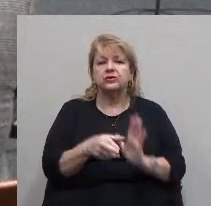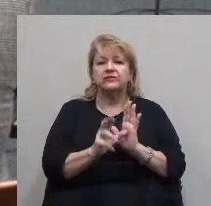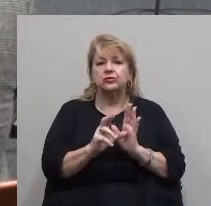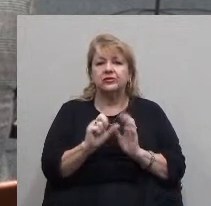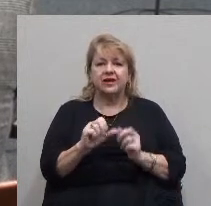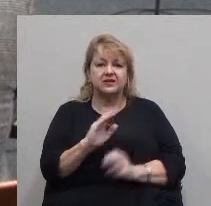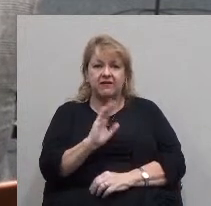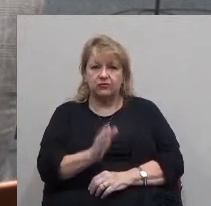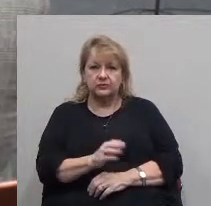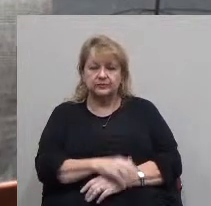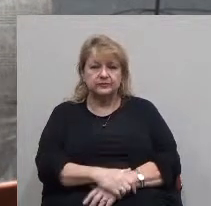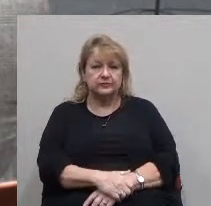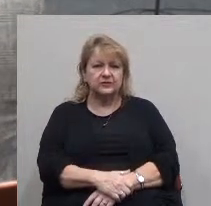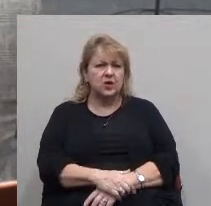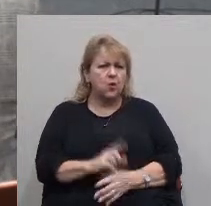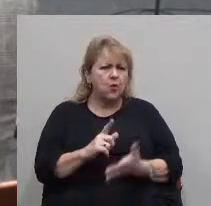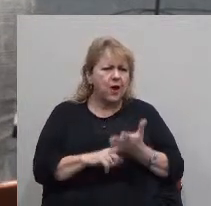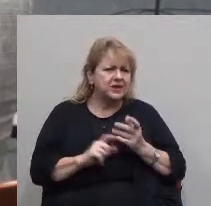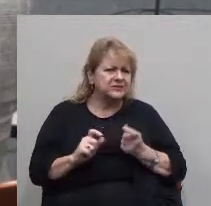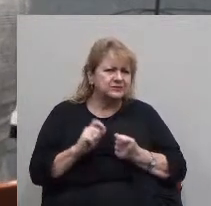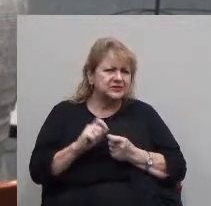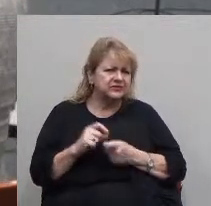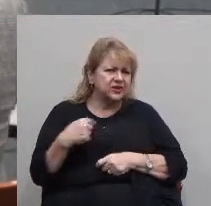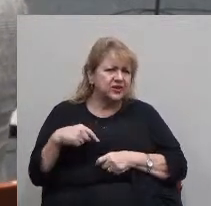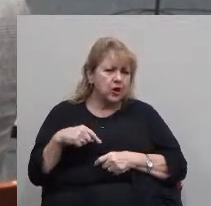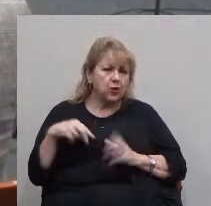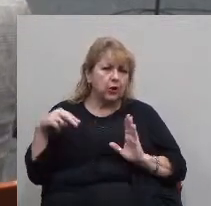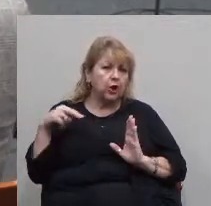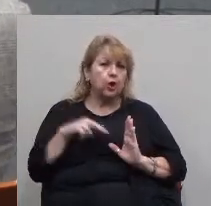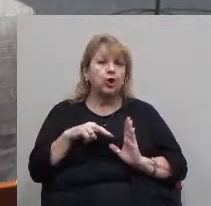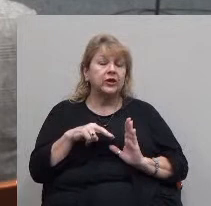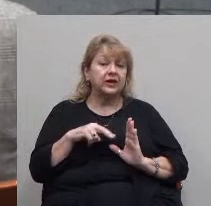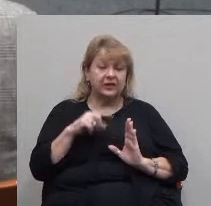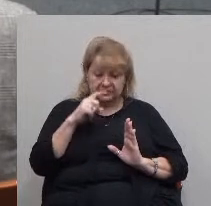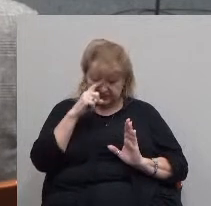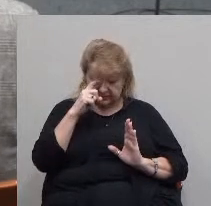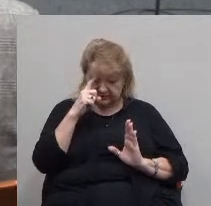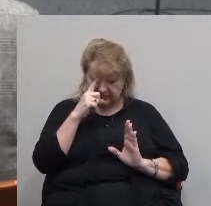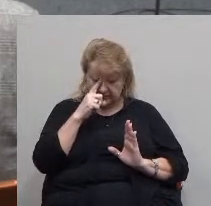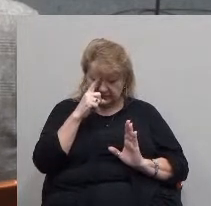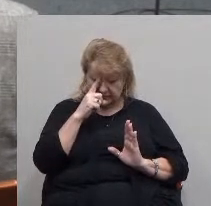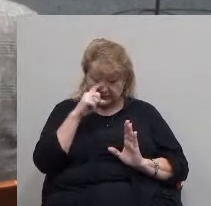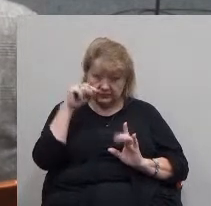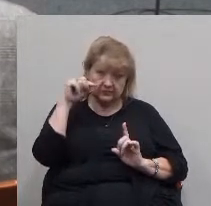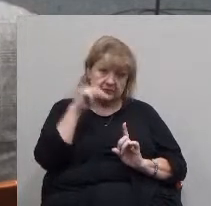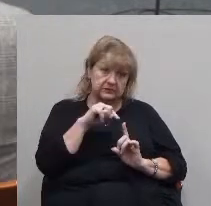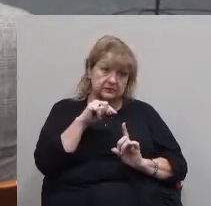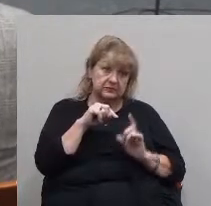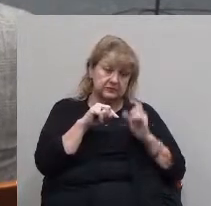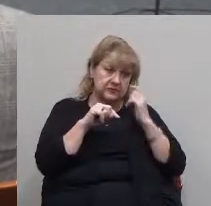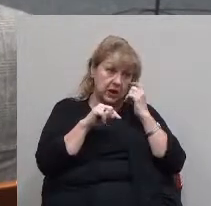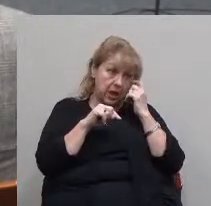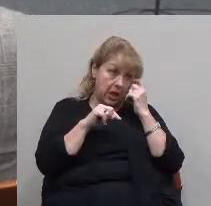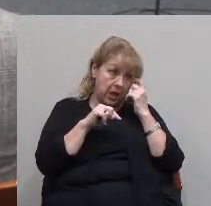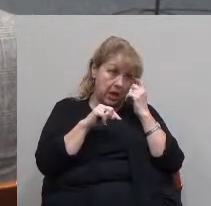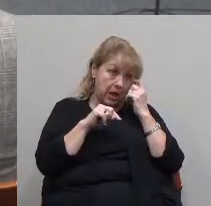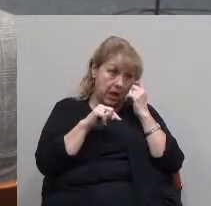What specifically are we looking at here? Is it just,